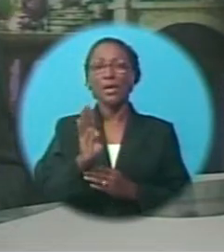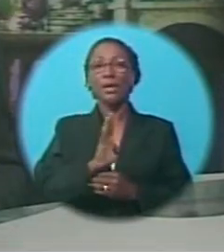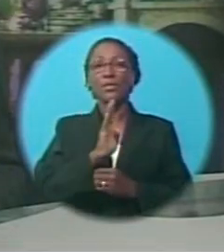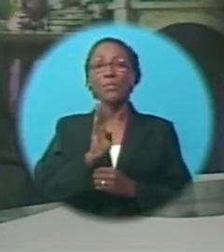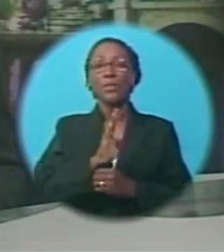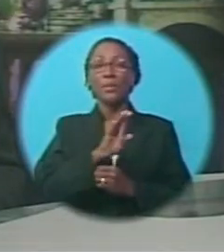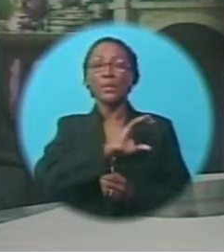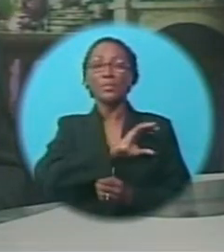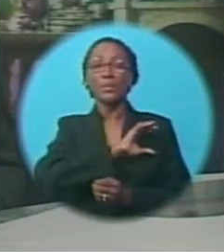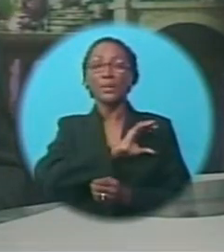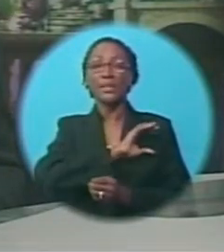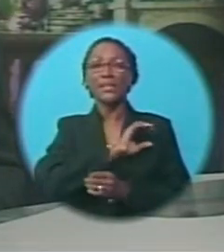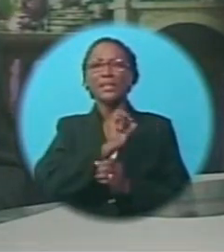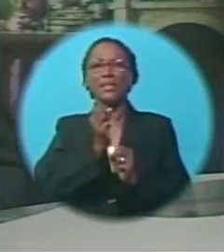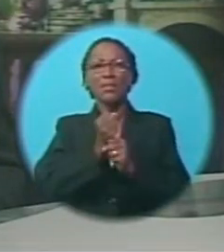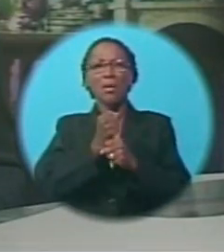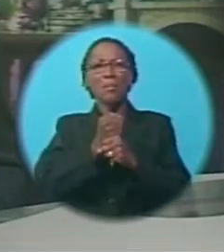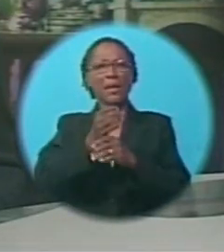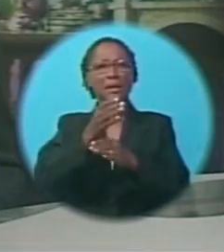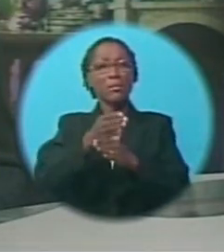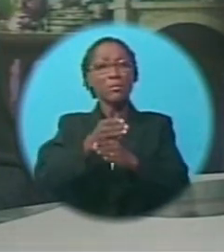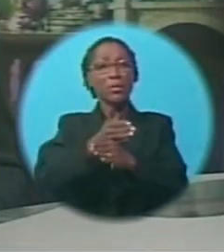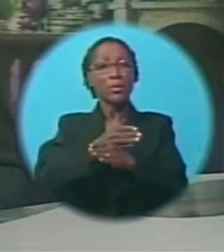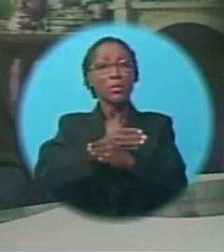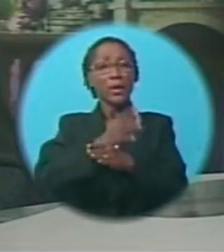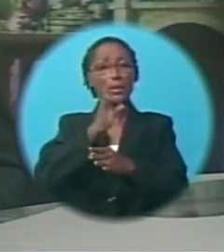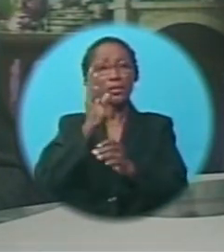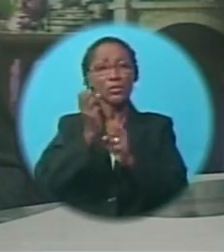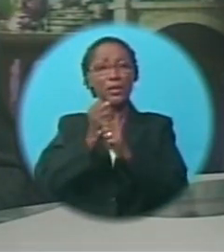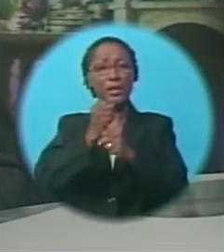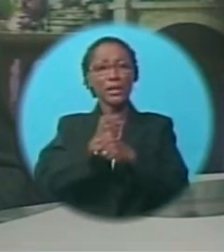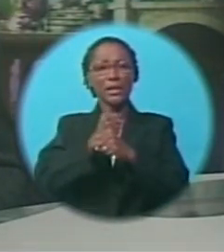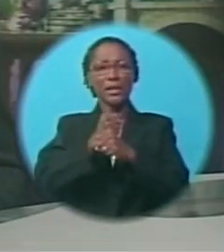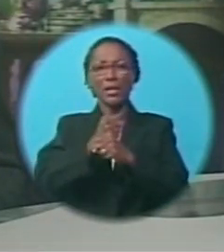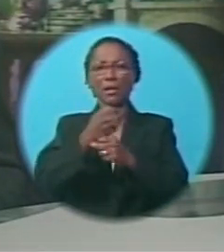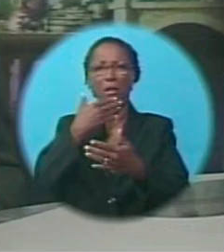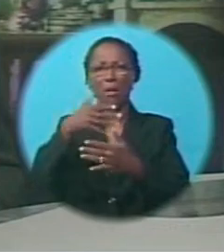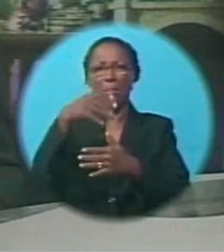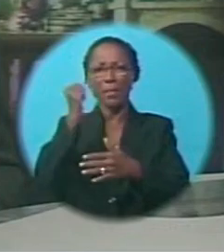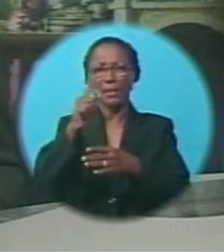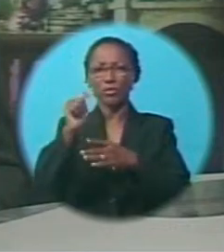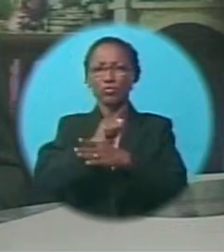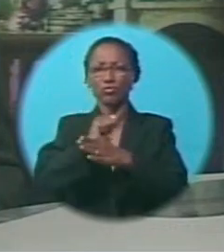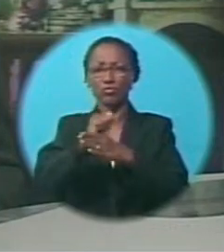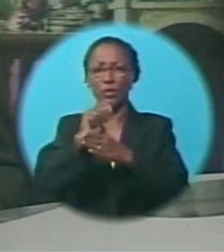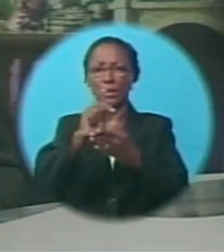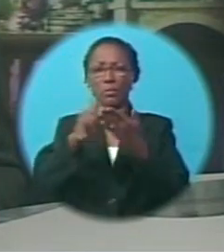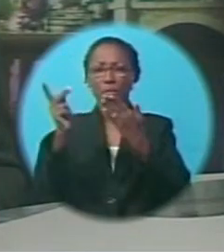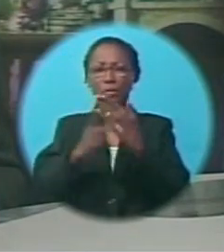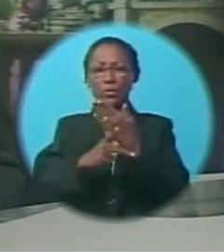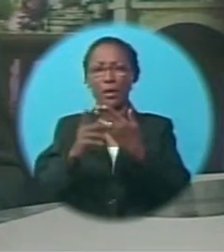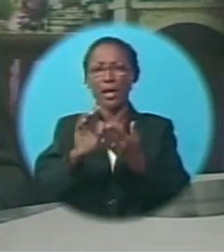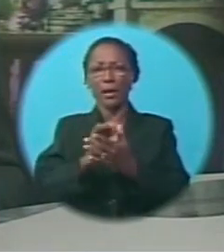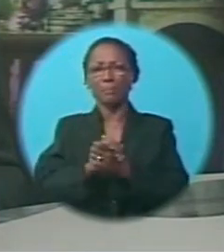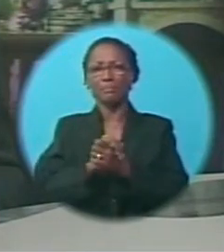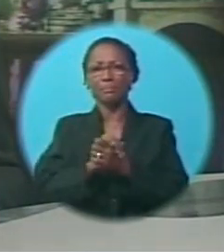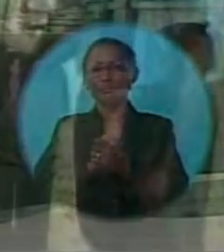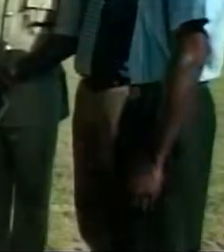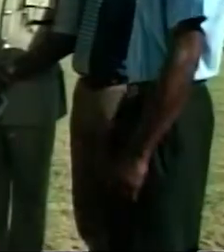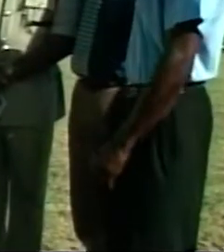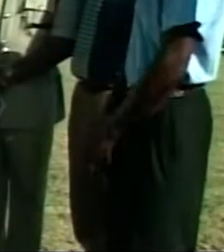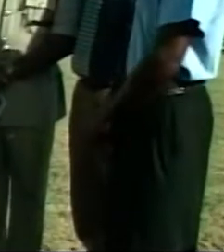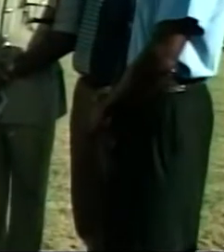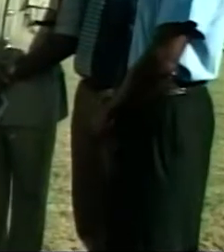The Barbados Police Force is making steady progress in creating a more robust physical training program for its recruits. This as a